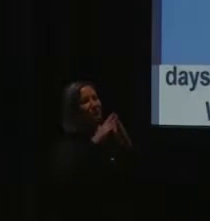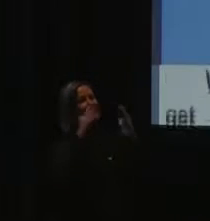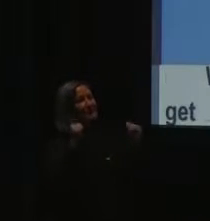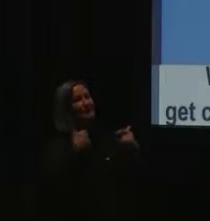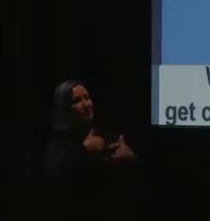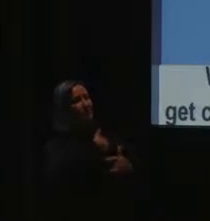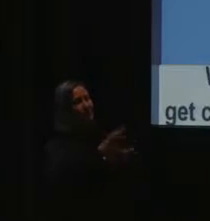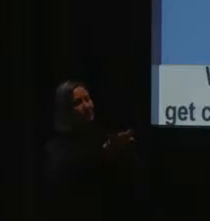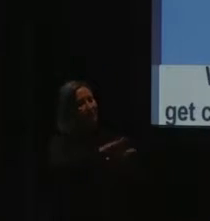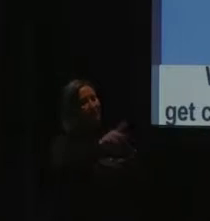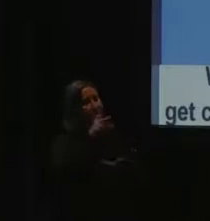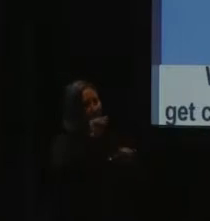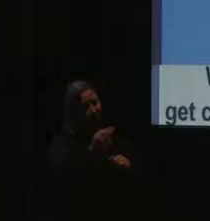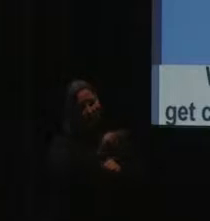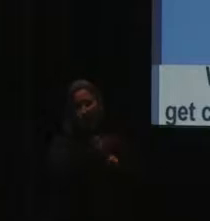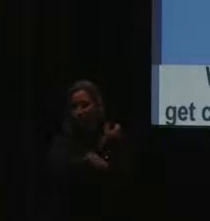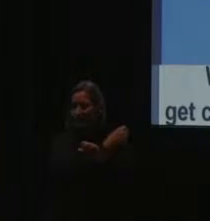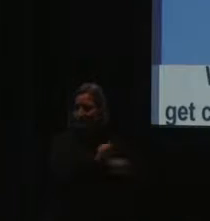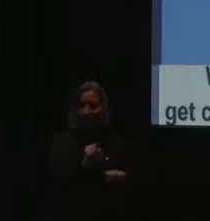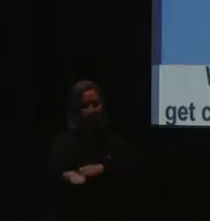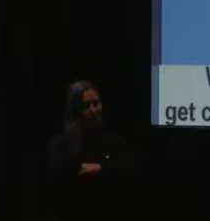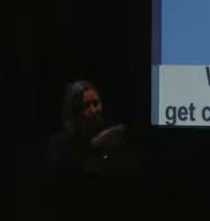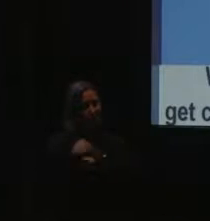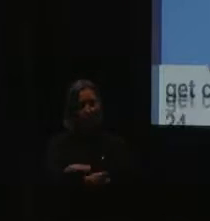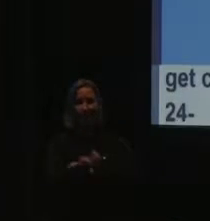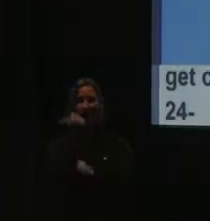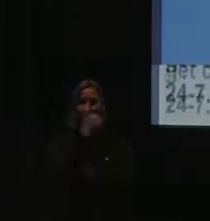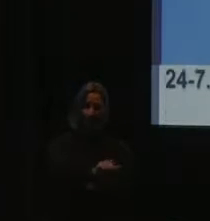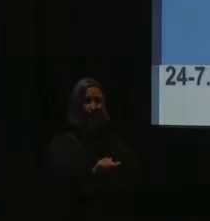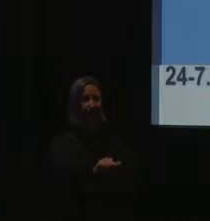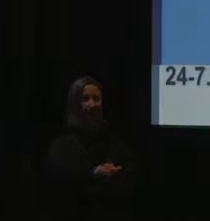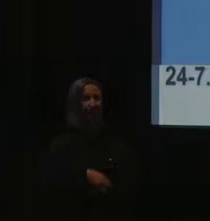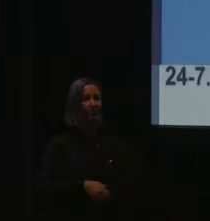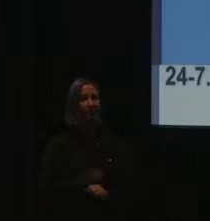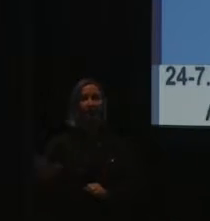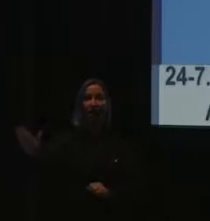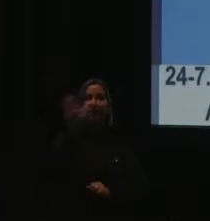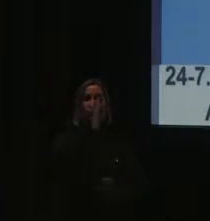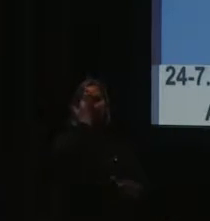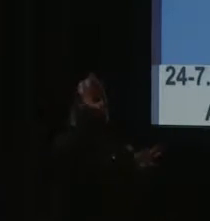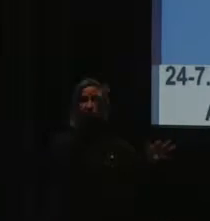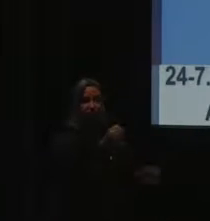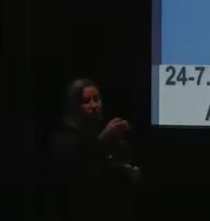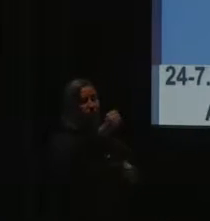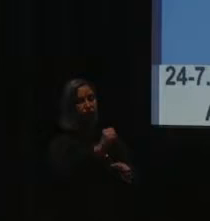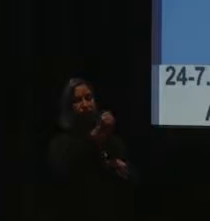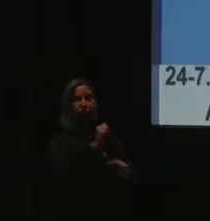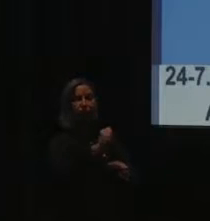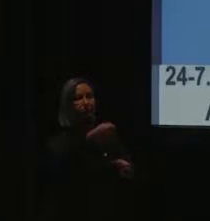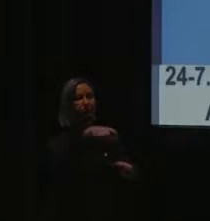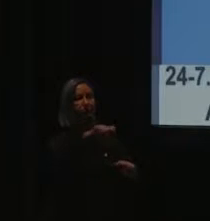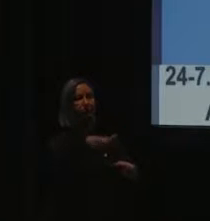water that is safe to use at any time, 24/7, at your disposal for whatever purpose you need it